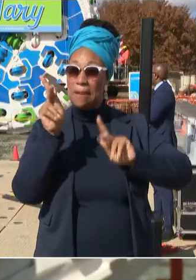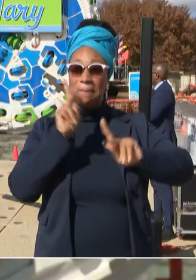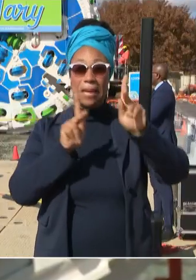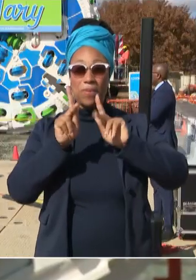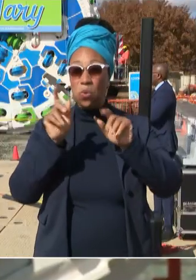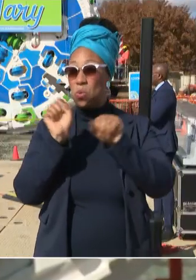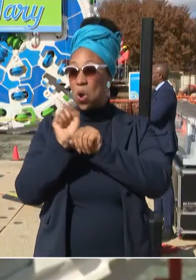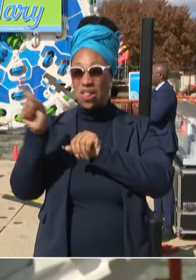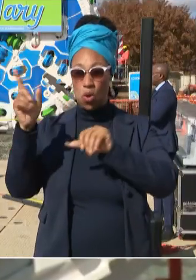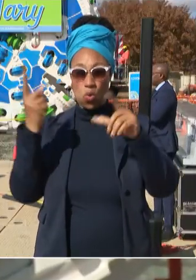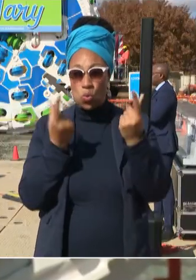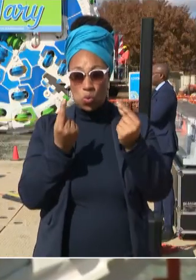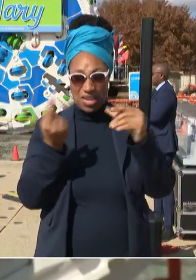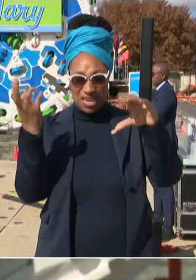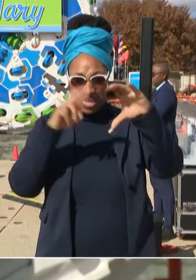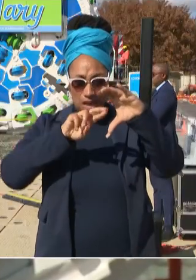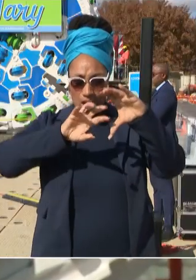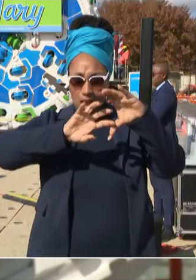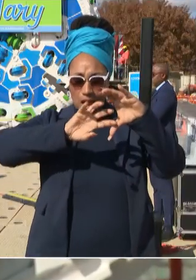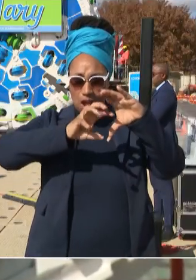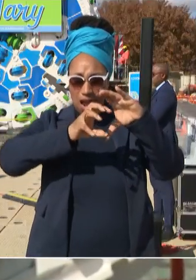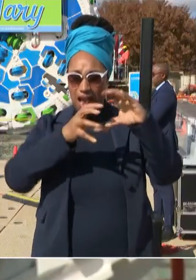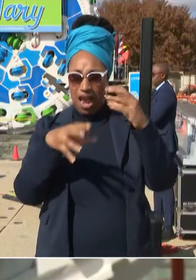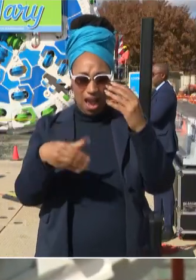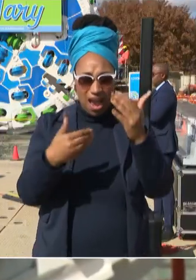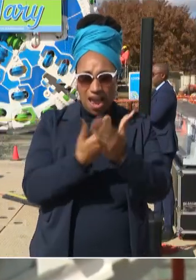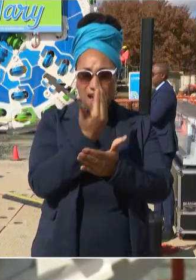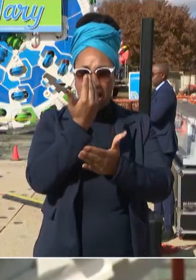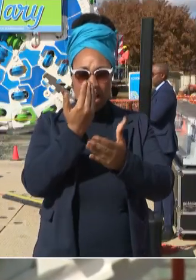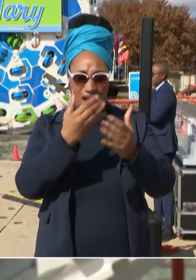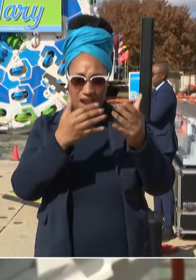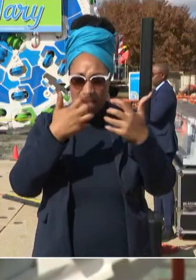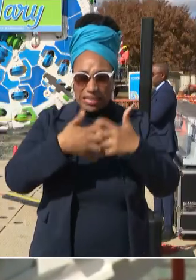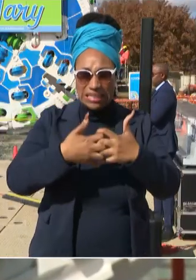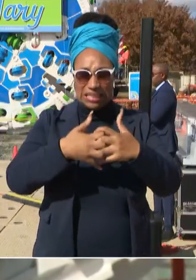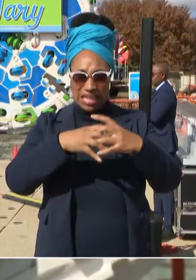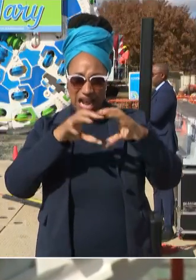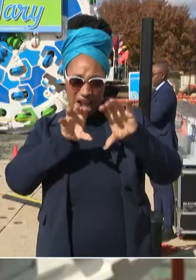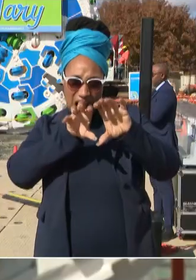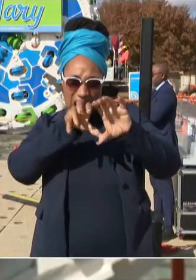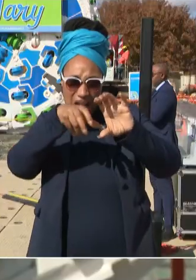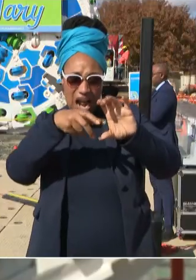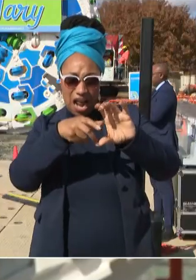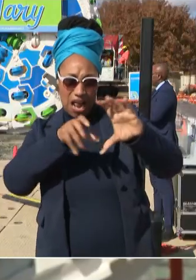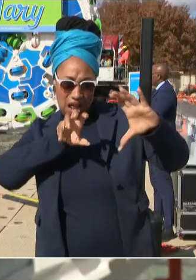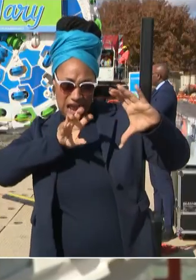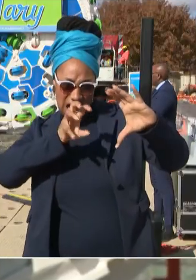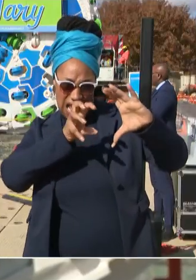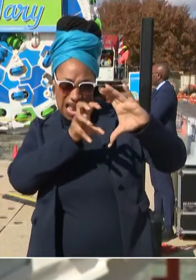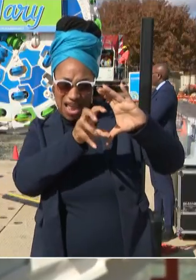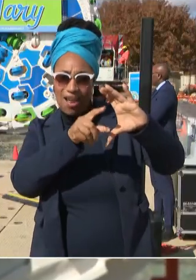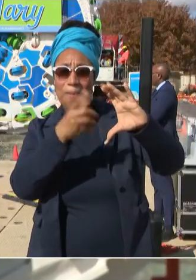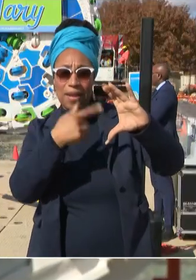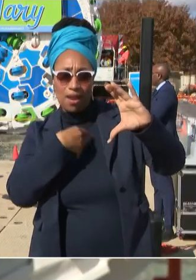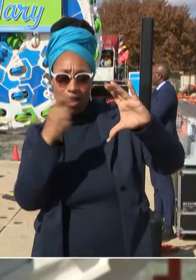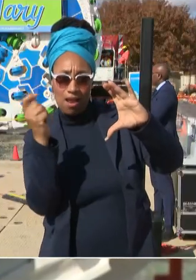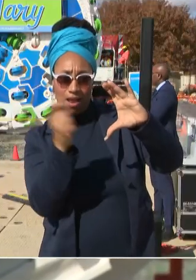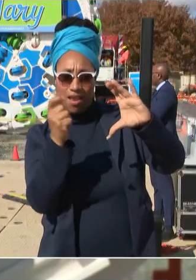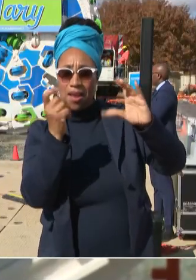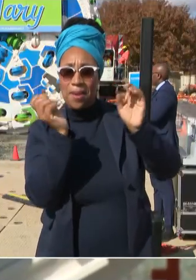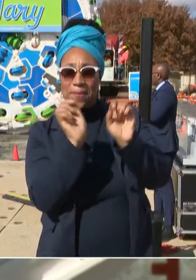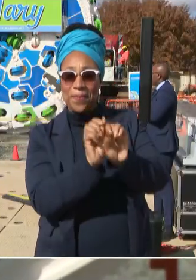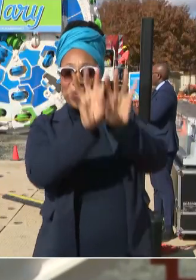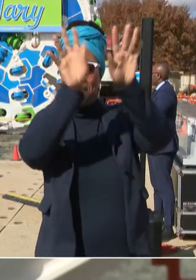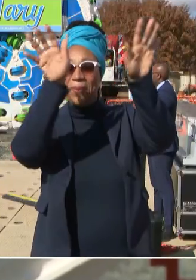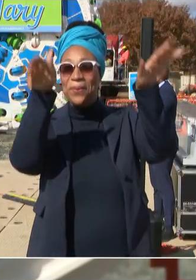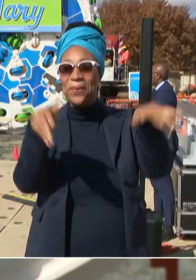and christening her in the historical manner that's been done for hundreds of years. A milestone of this significance is only